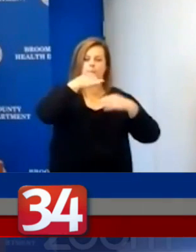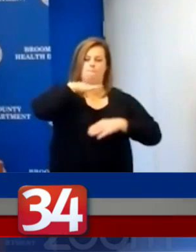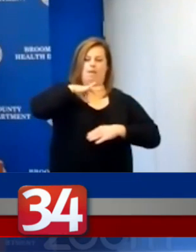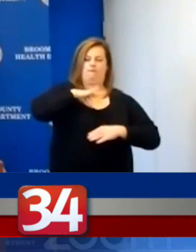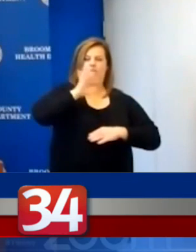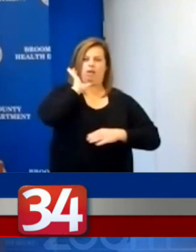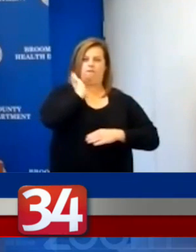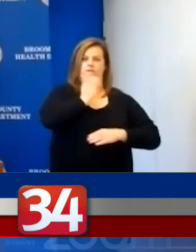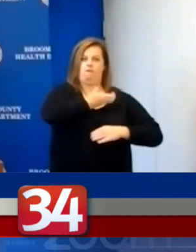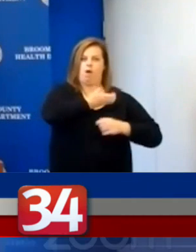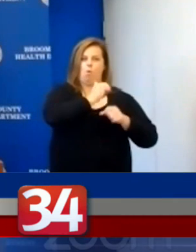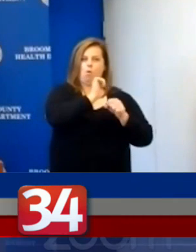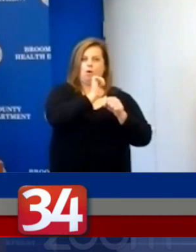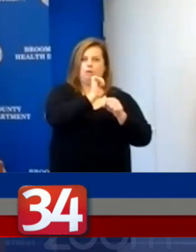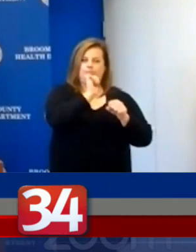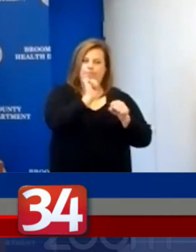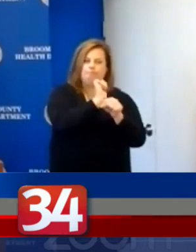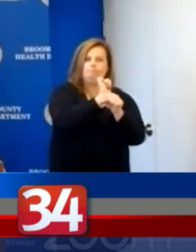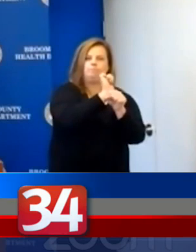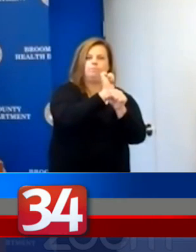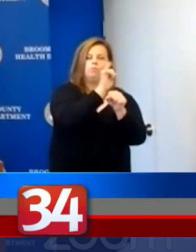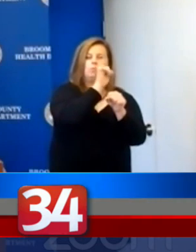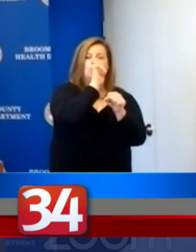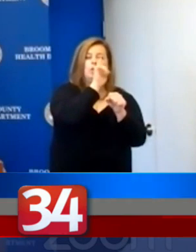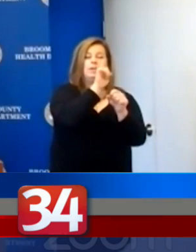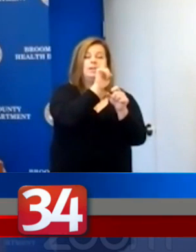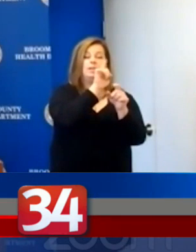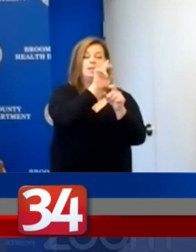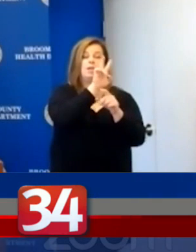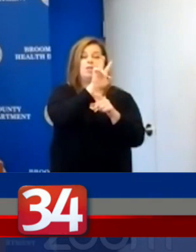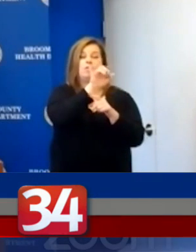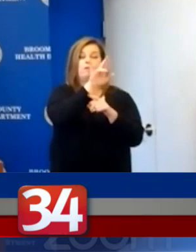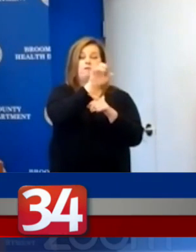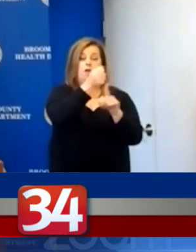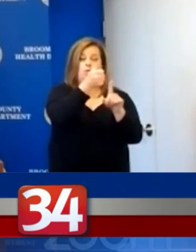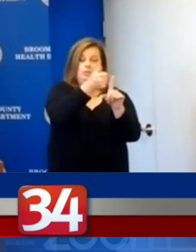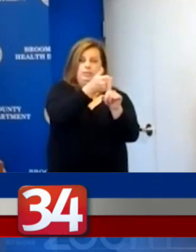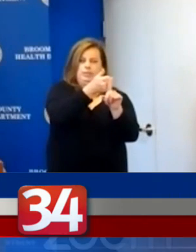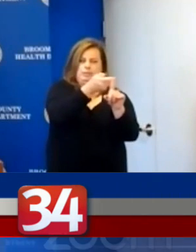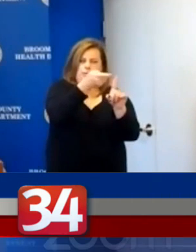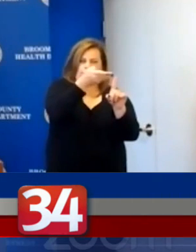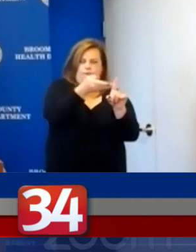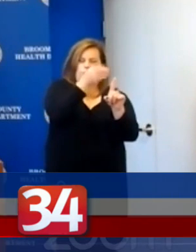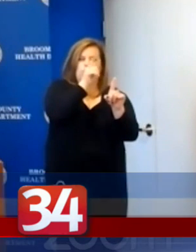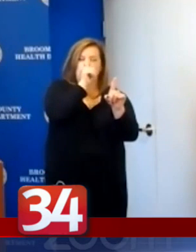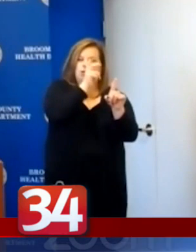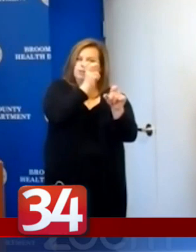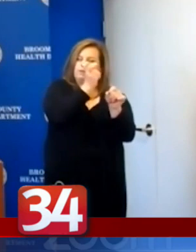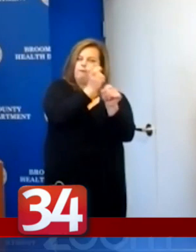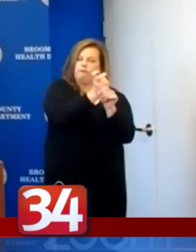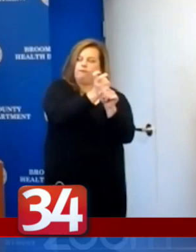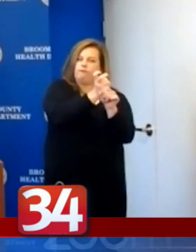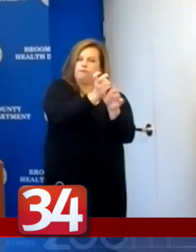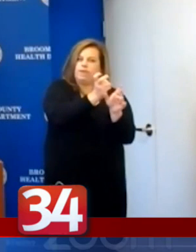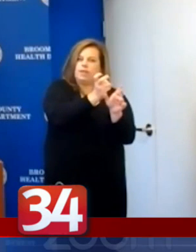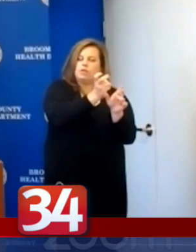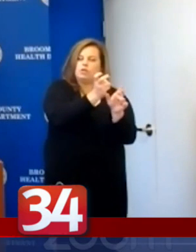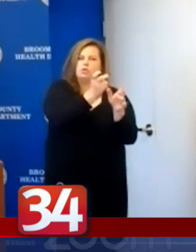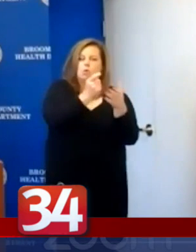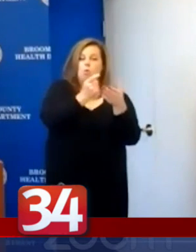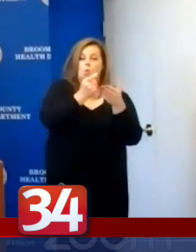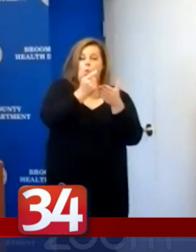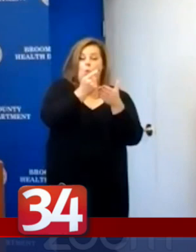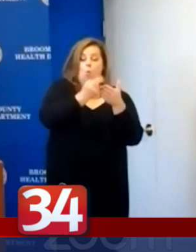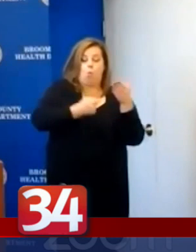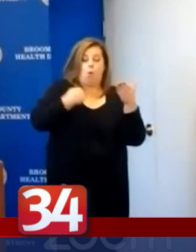a tough type of virus in which what's happening today really is a result of what